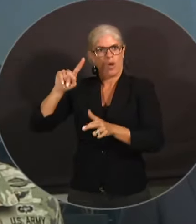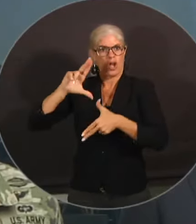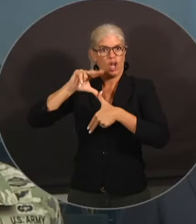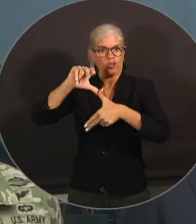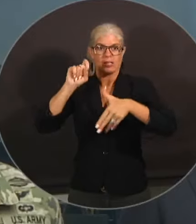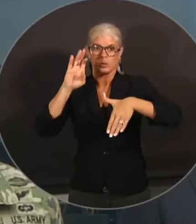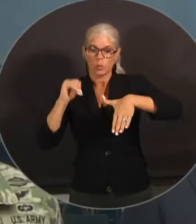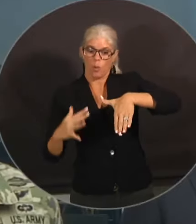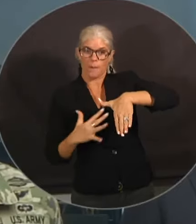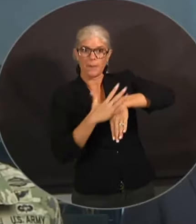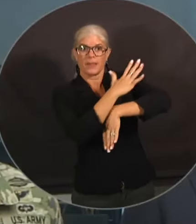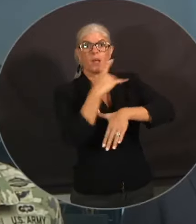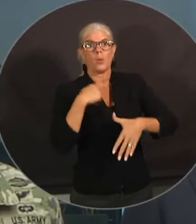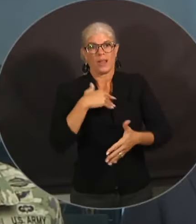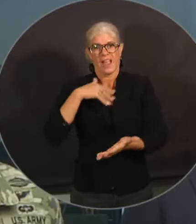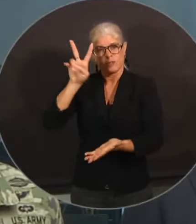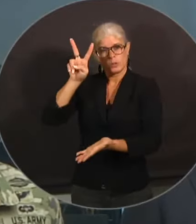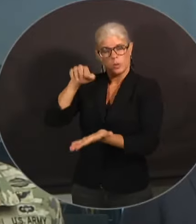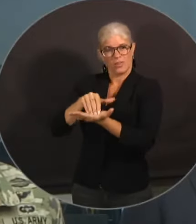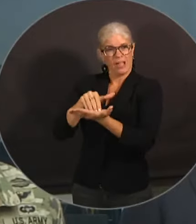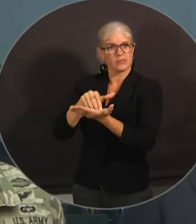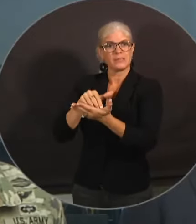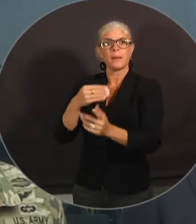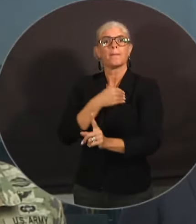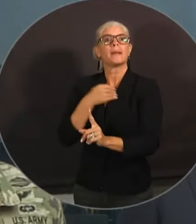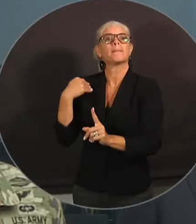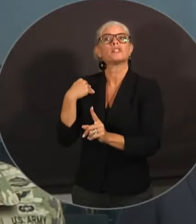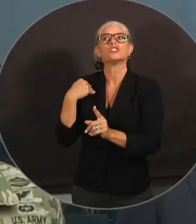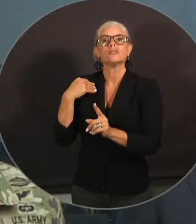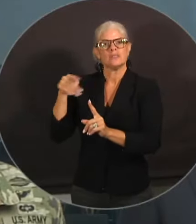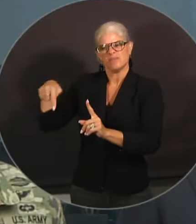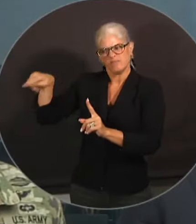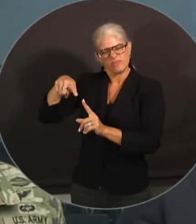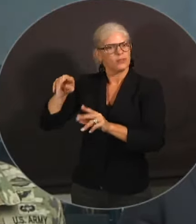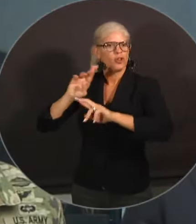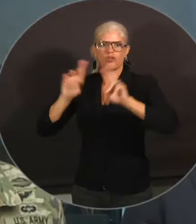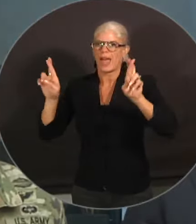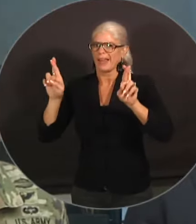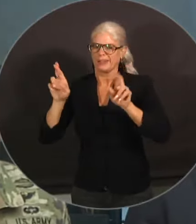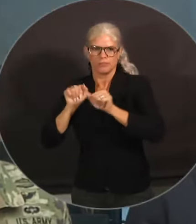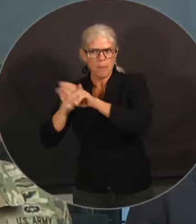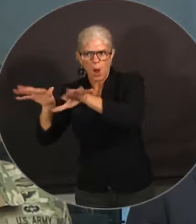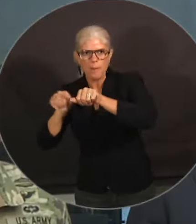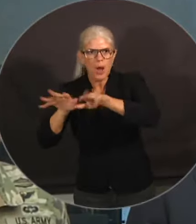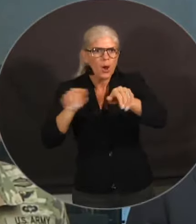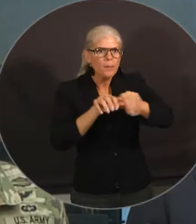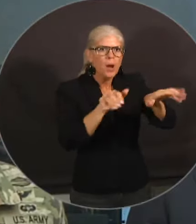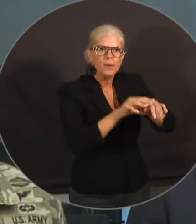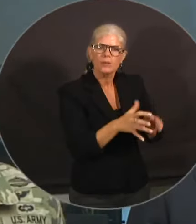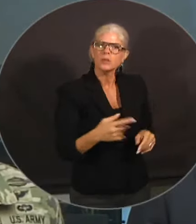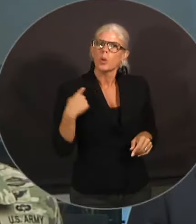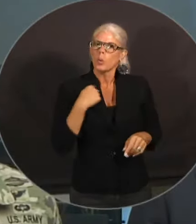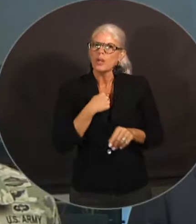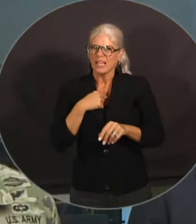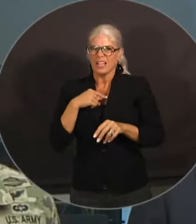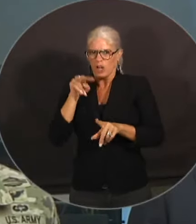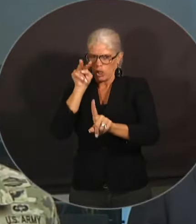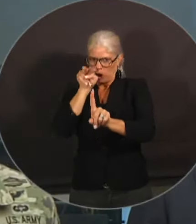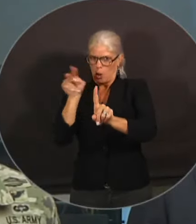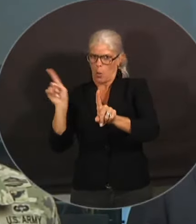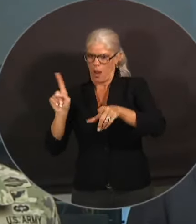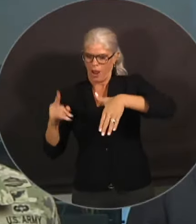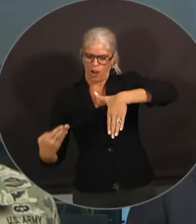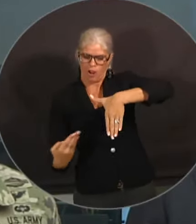members working the storm, staging, and preparing to respond. We are really looking at the path of the storm now